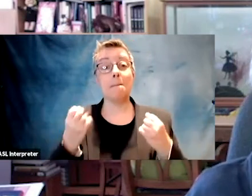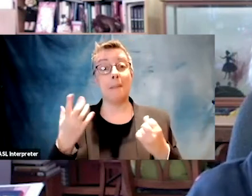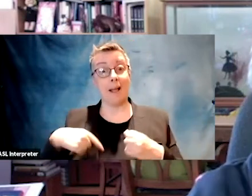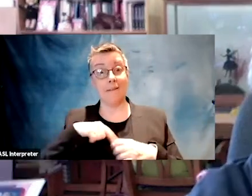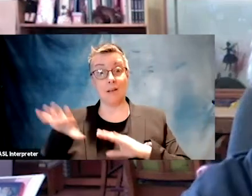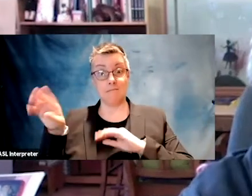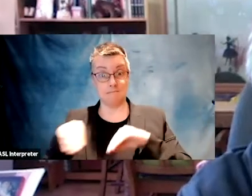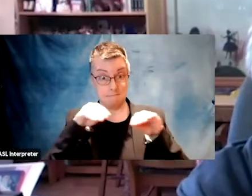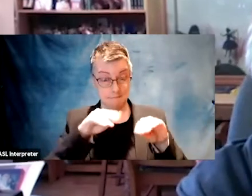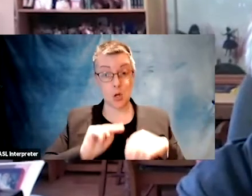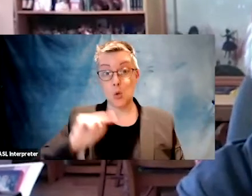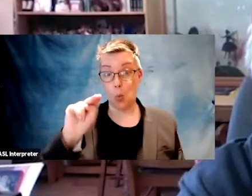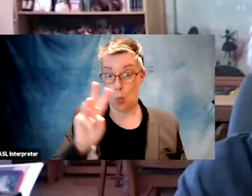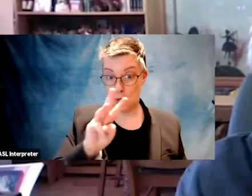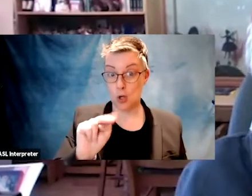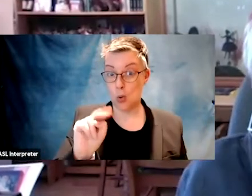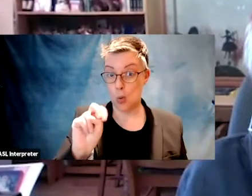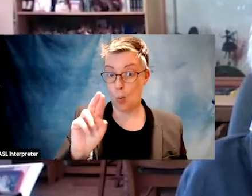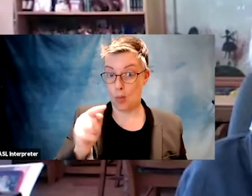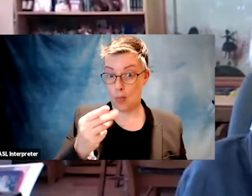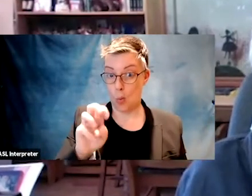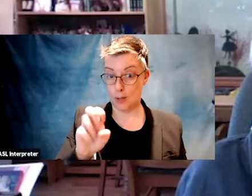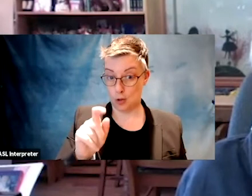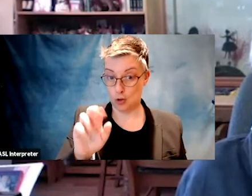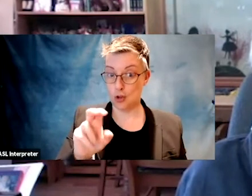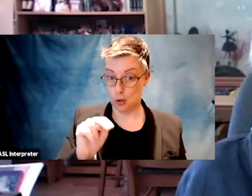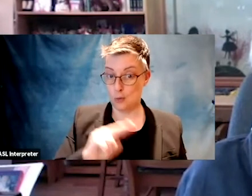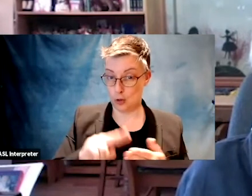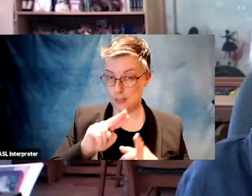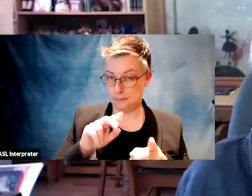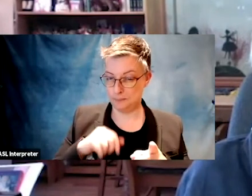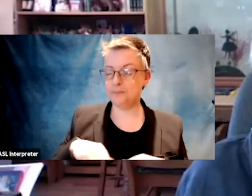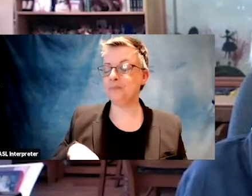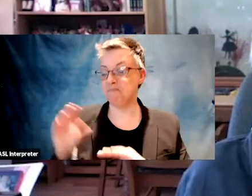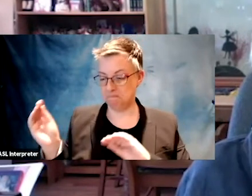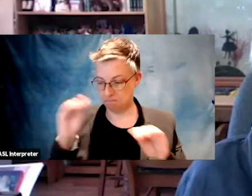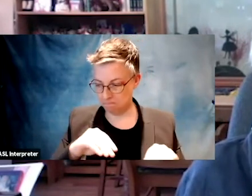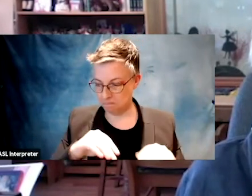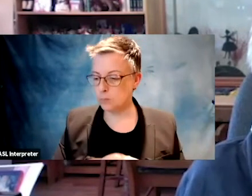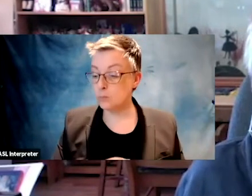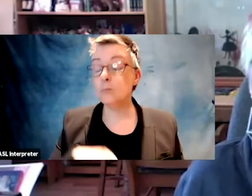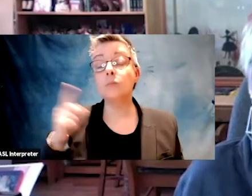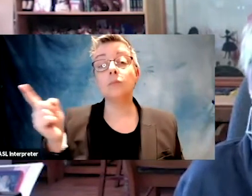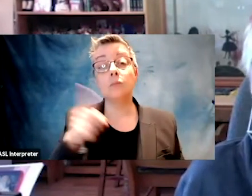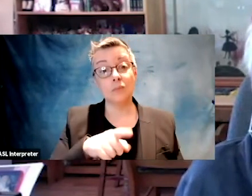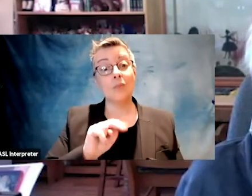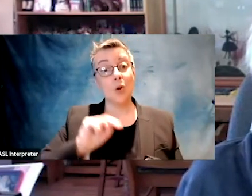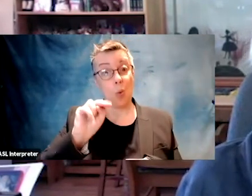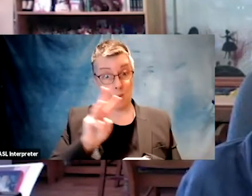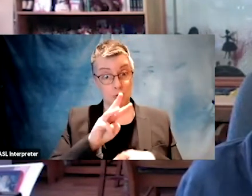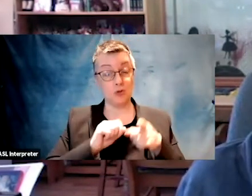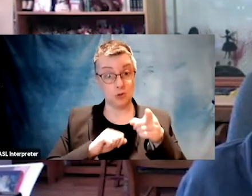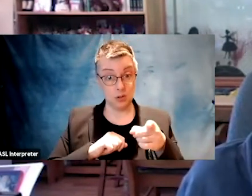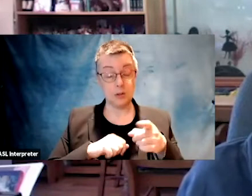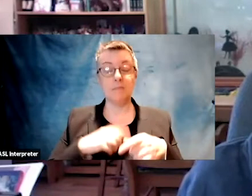at, um, Northwestern instead. Right. And so, uh, at Northwestern, I,